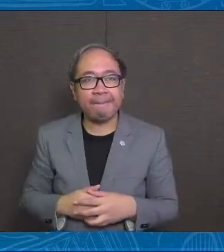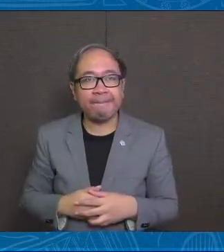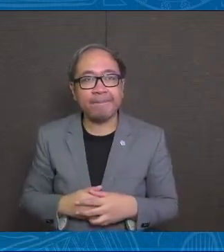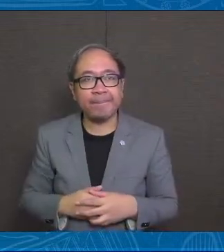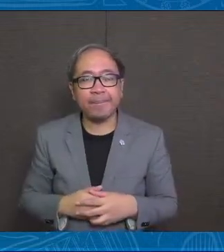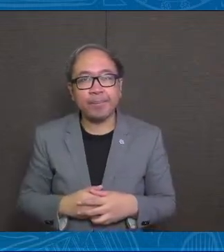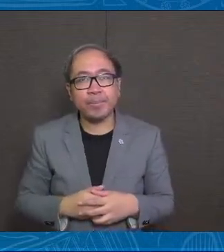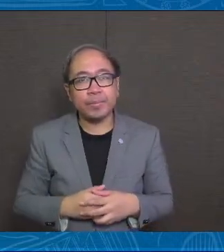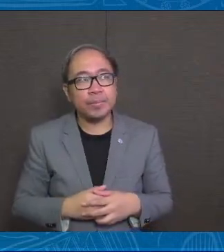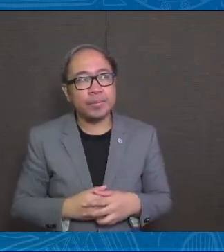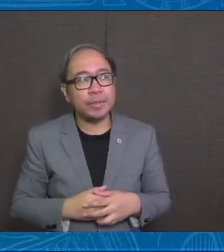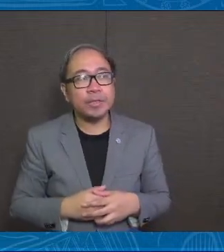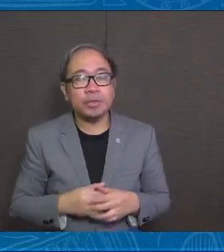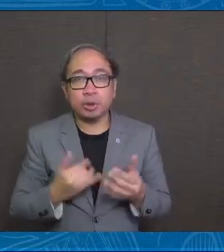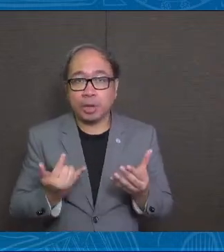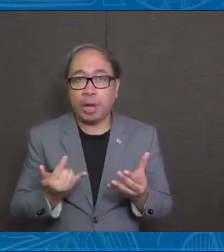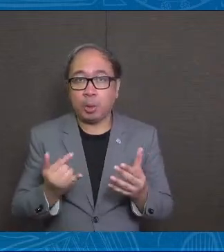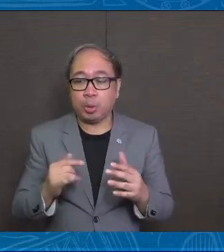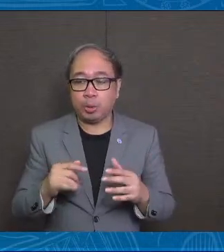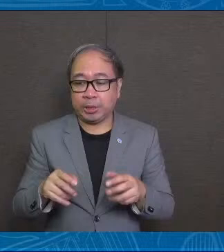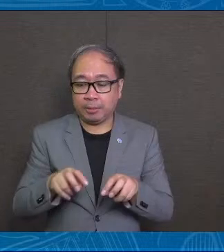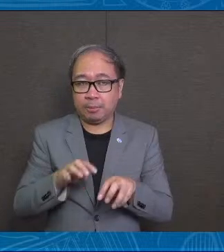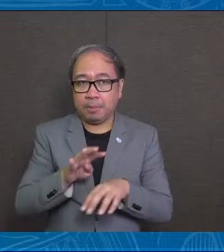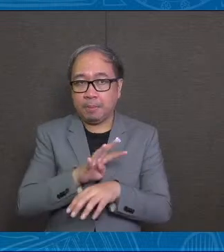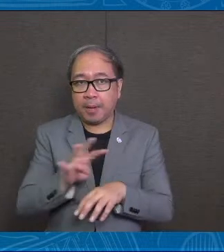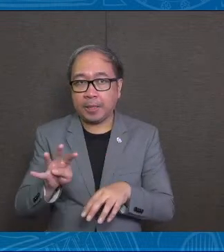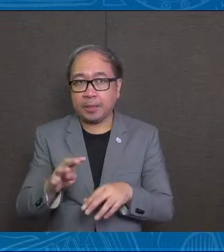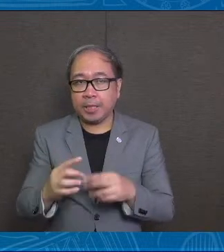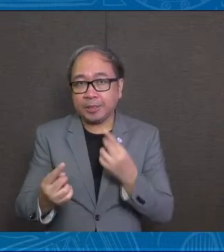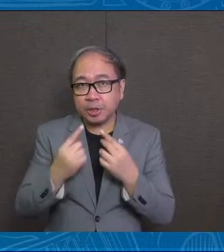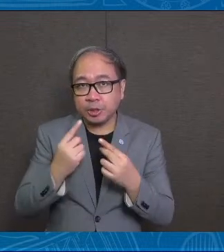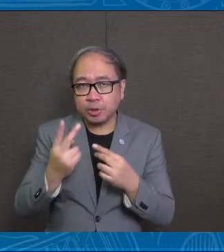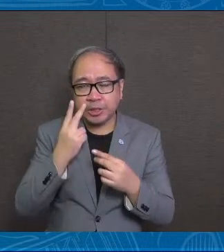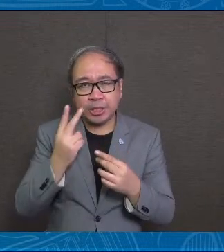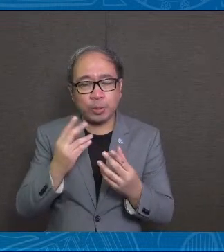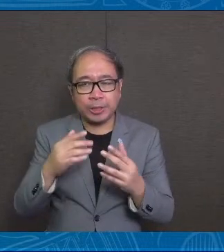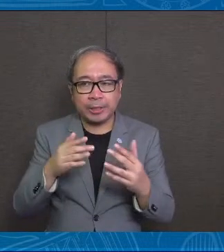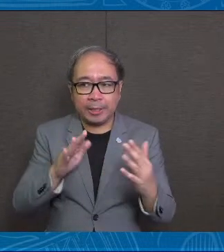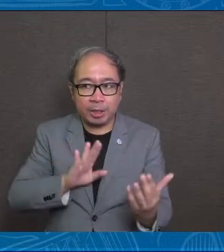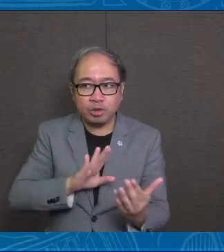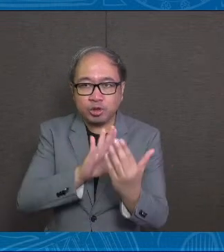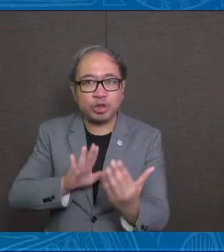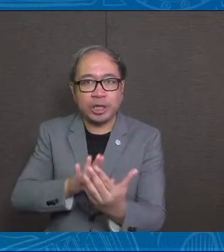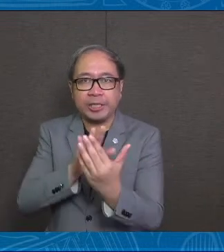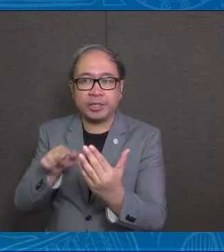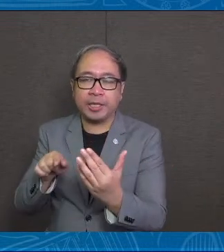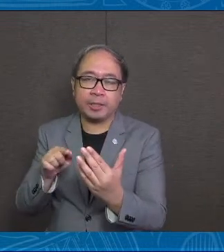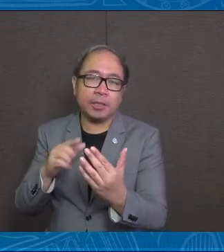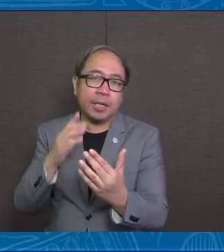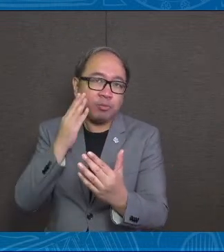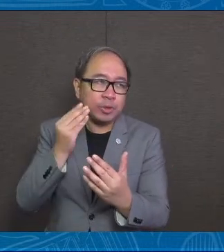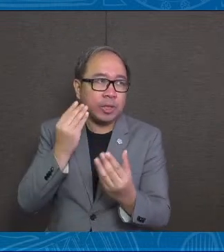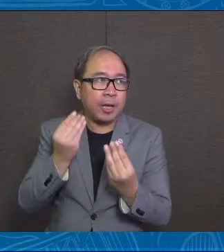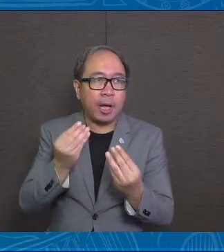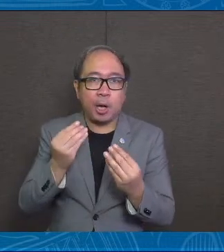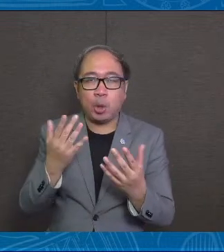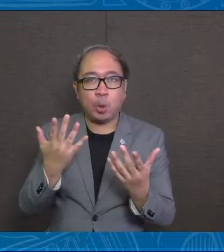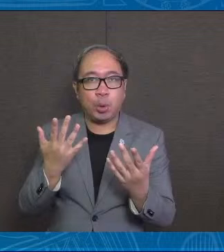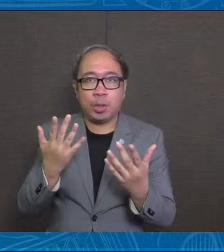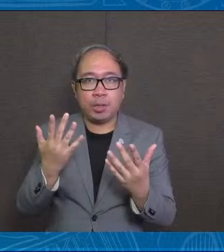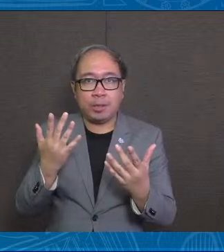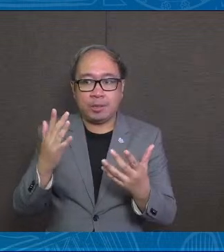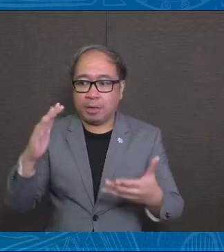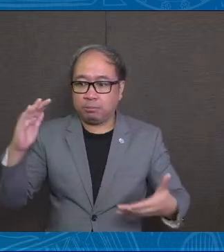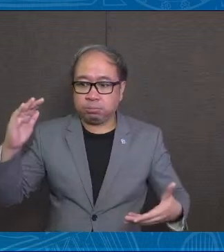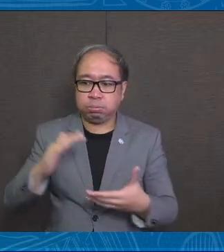I think throughout this hour's discussion, we have seen the challenges that the ministries of finance face in balancing disaster risk reduction when